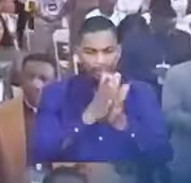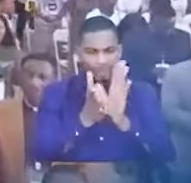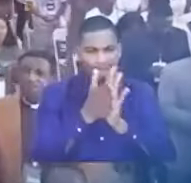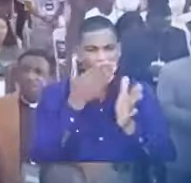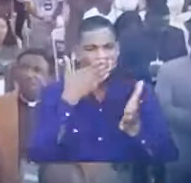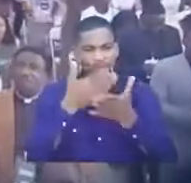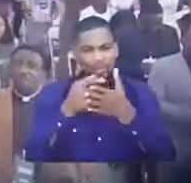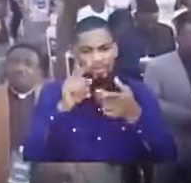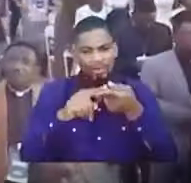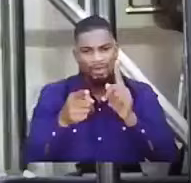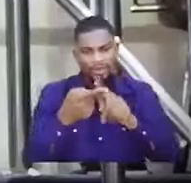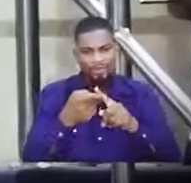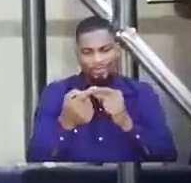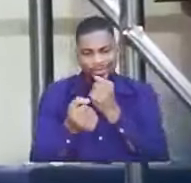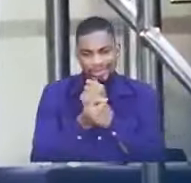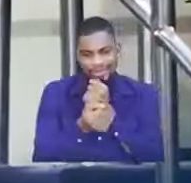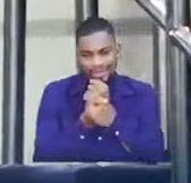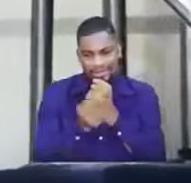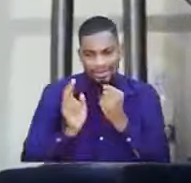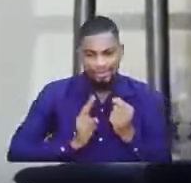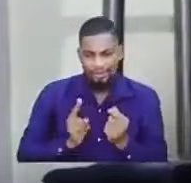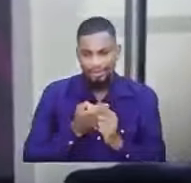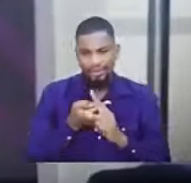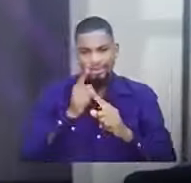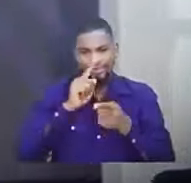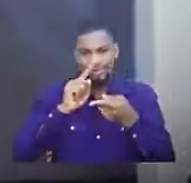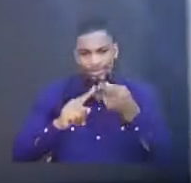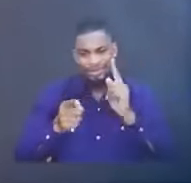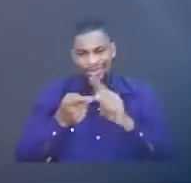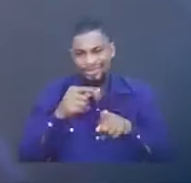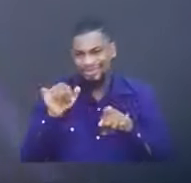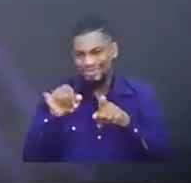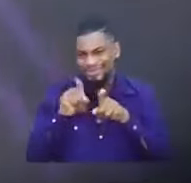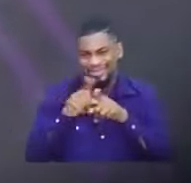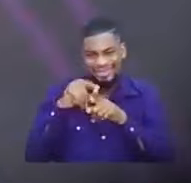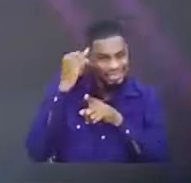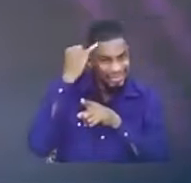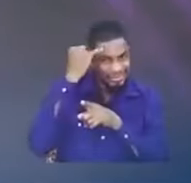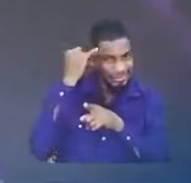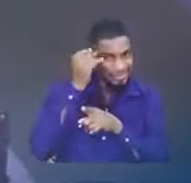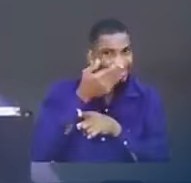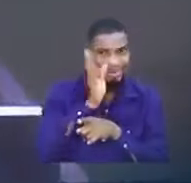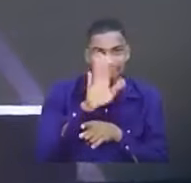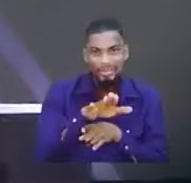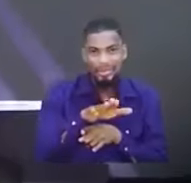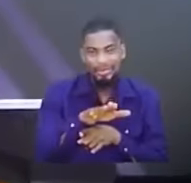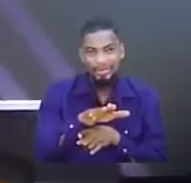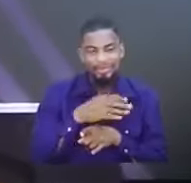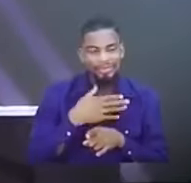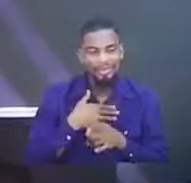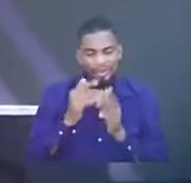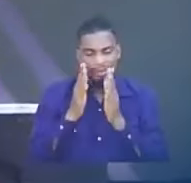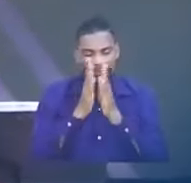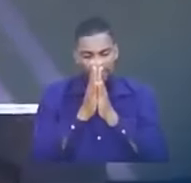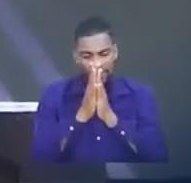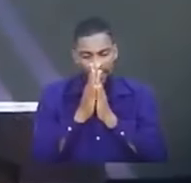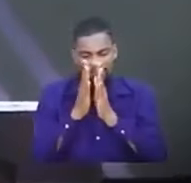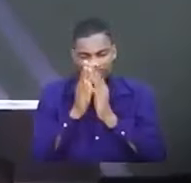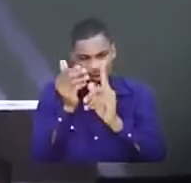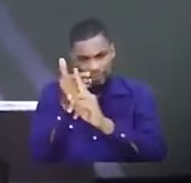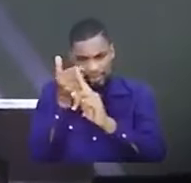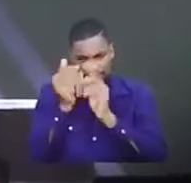friends and save us from friends like Jonadab? Shall we pray? Just pray for